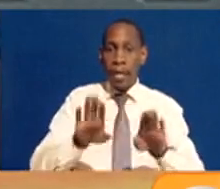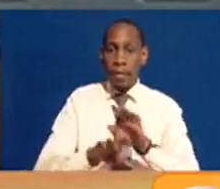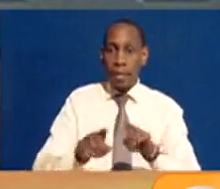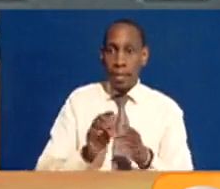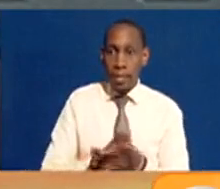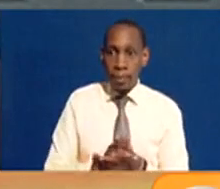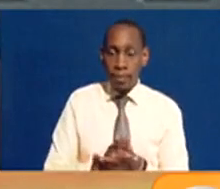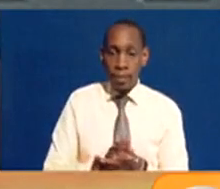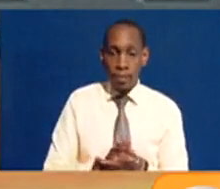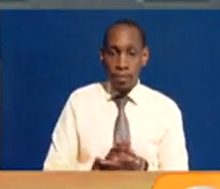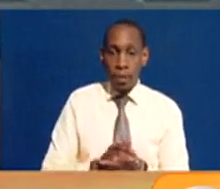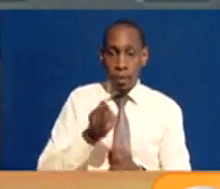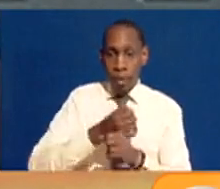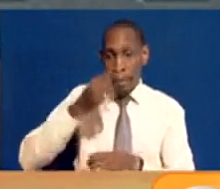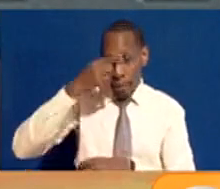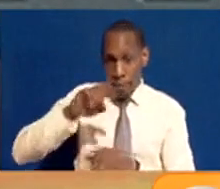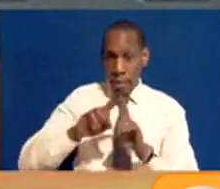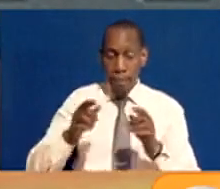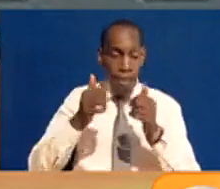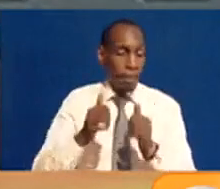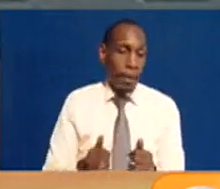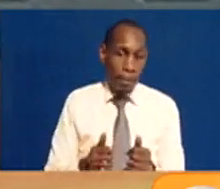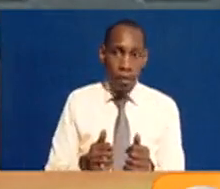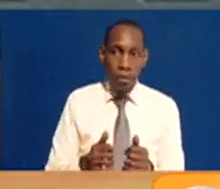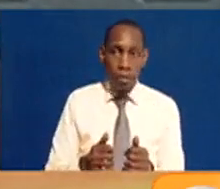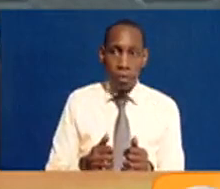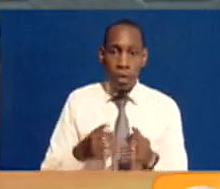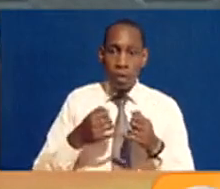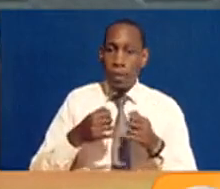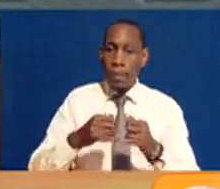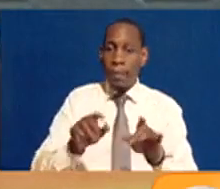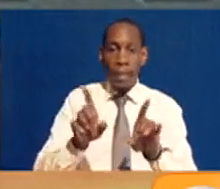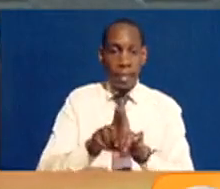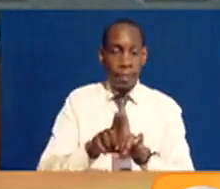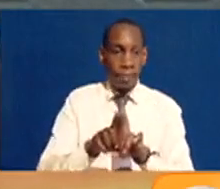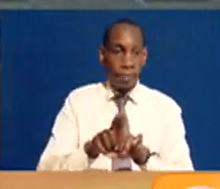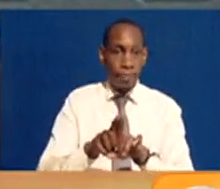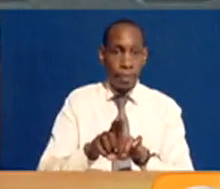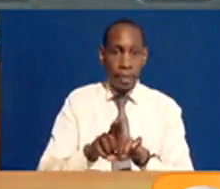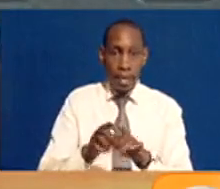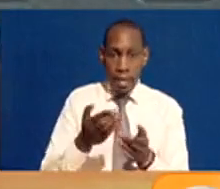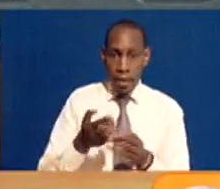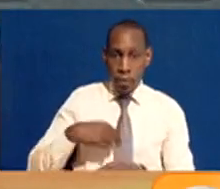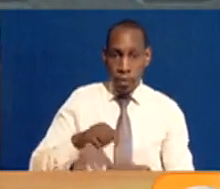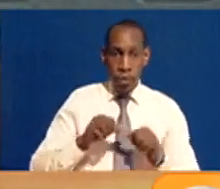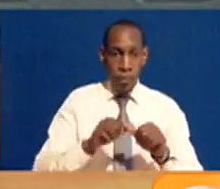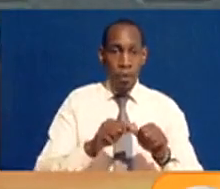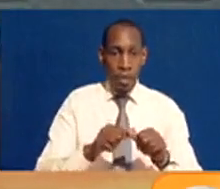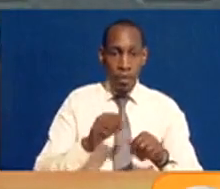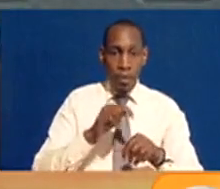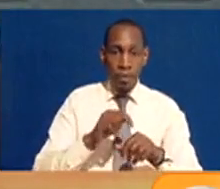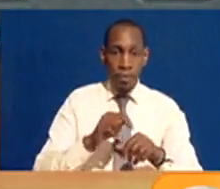put it down on paper, but we're yet to actually live the spirit of it. It seems we're still stuck in the